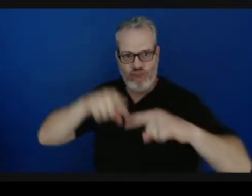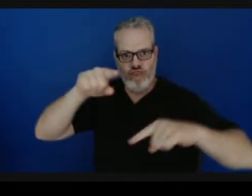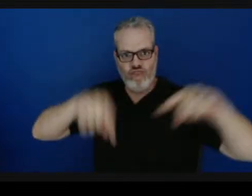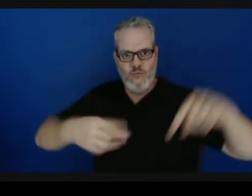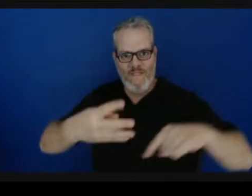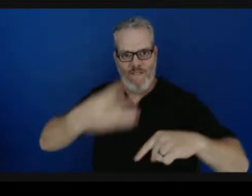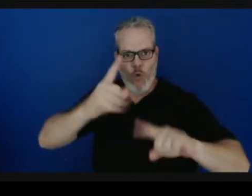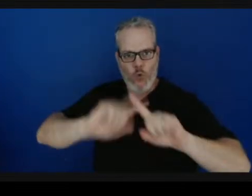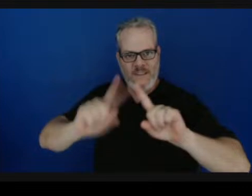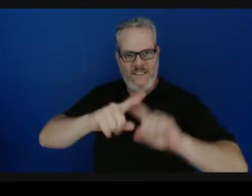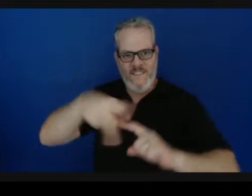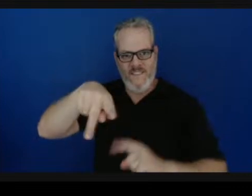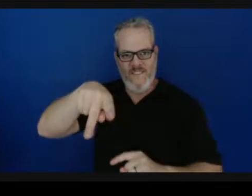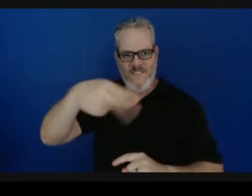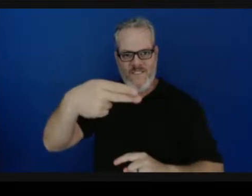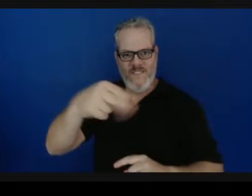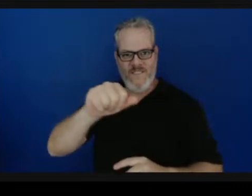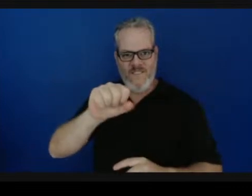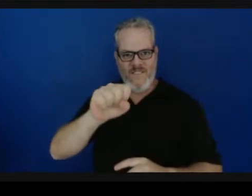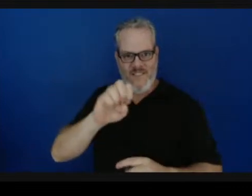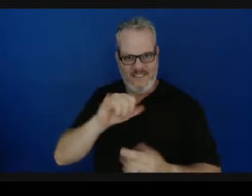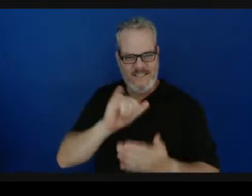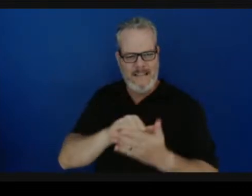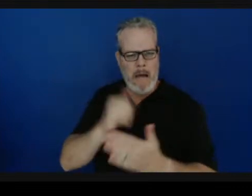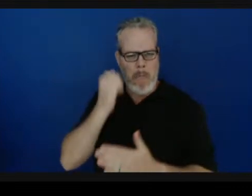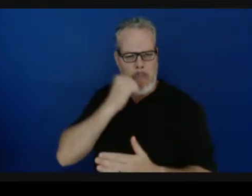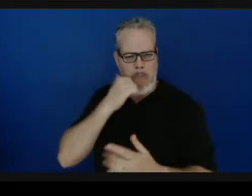which is typical of Middle East Rift activity.